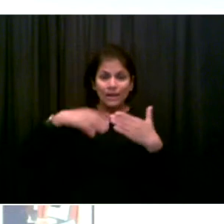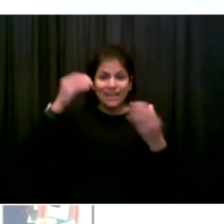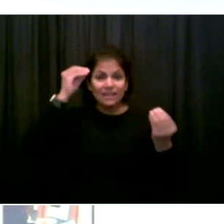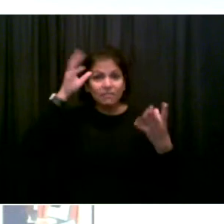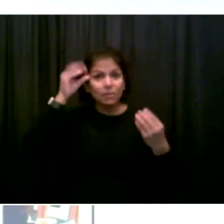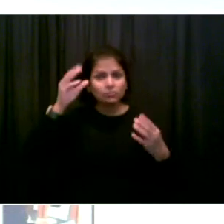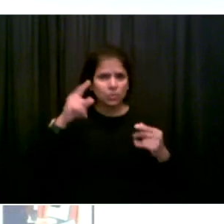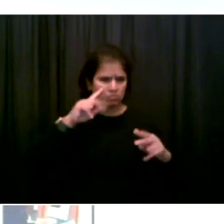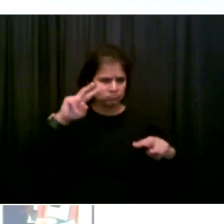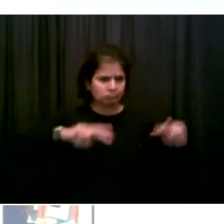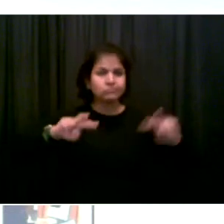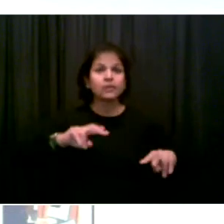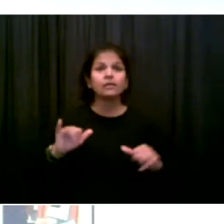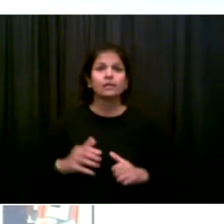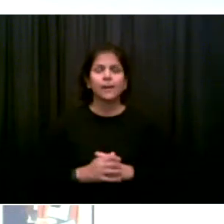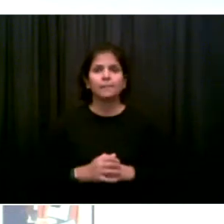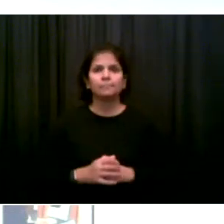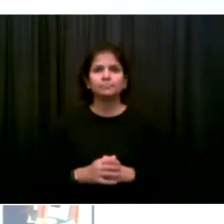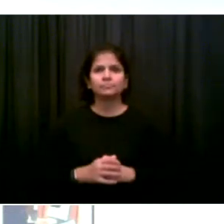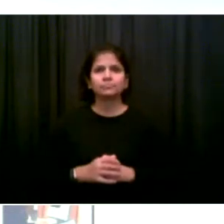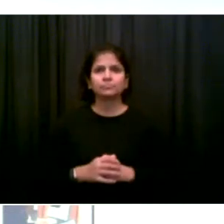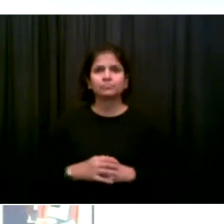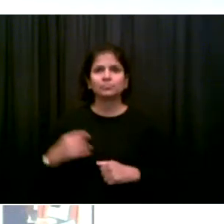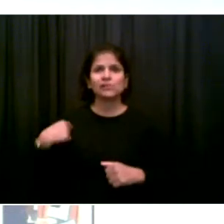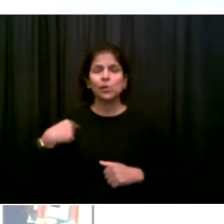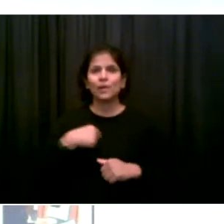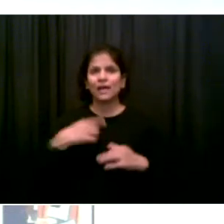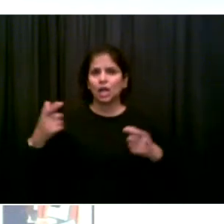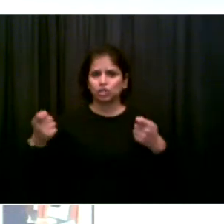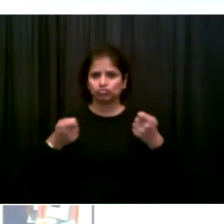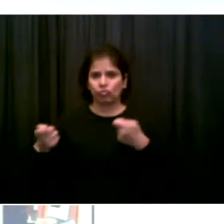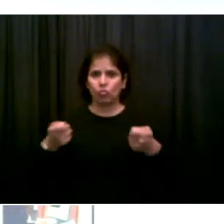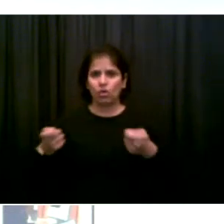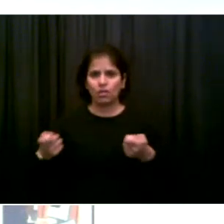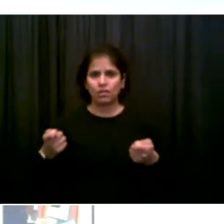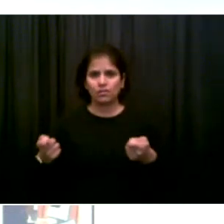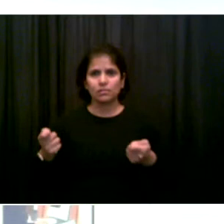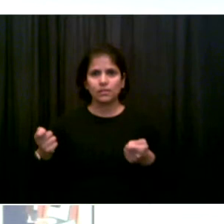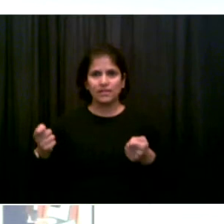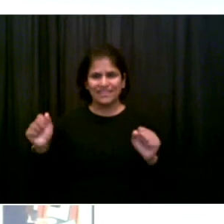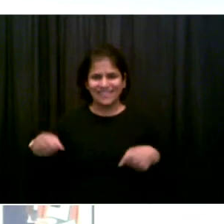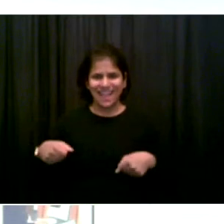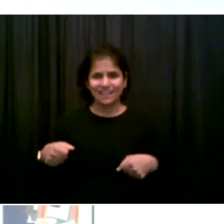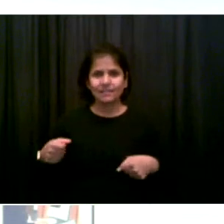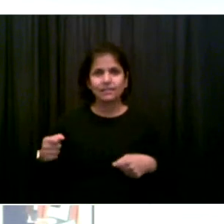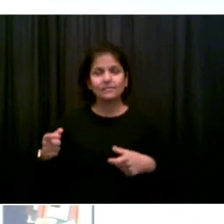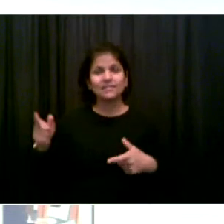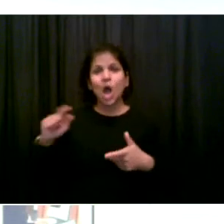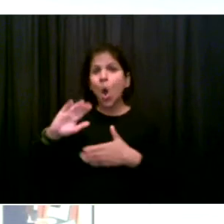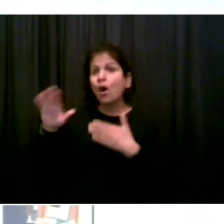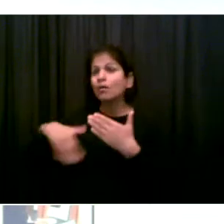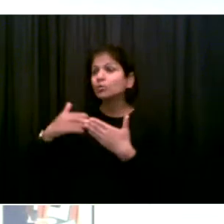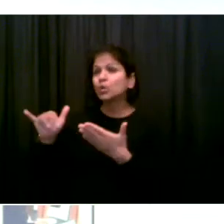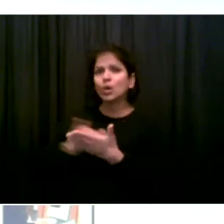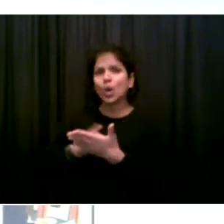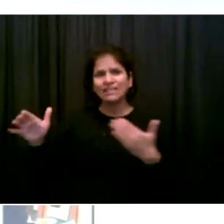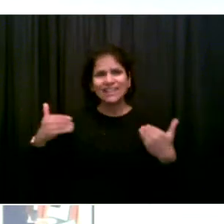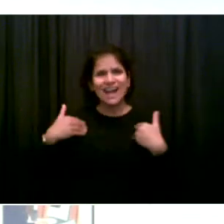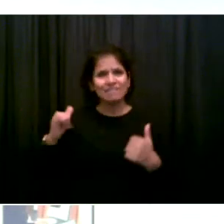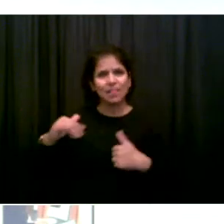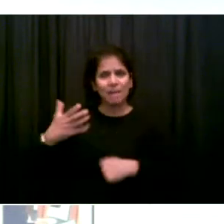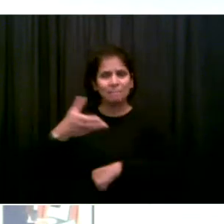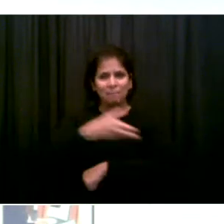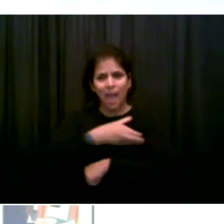like. We have more tools at our disposal than we did at the same time last year, particularly vaccination